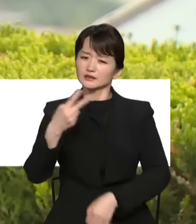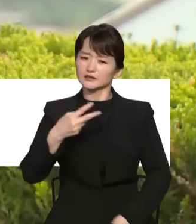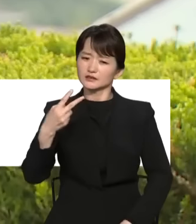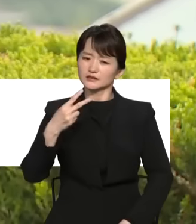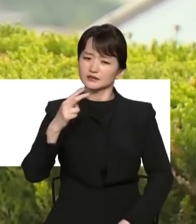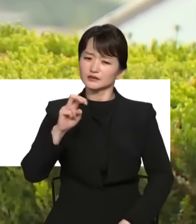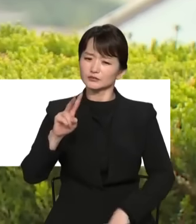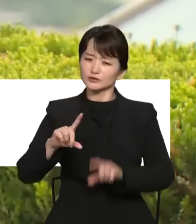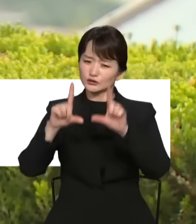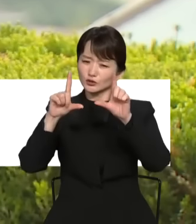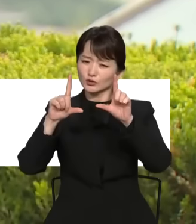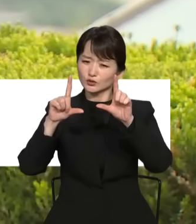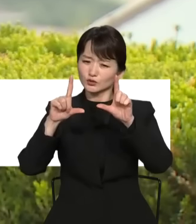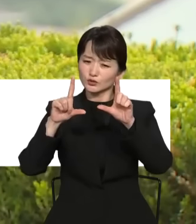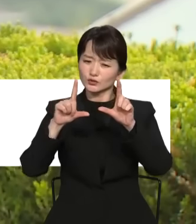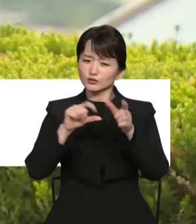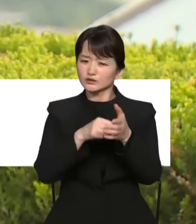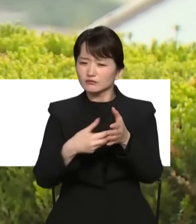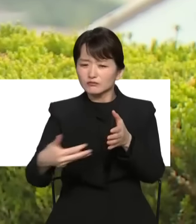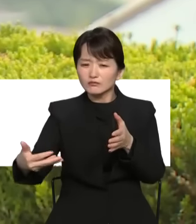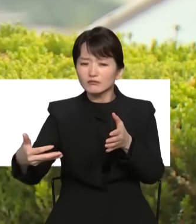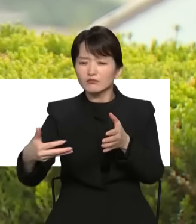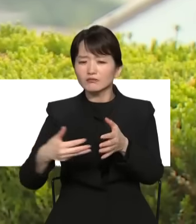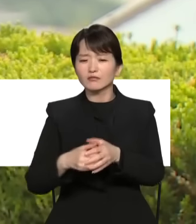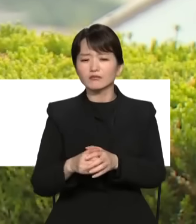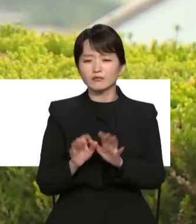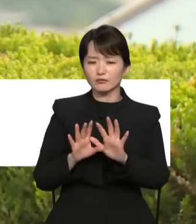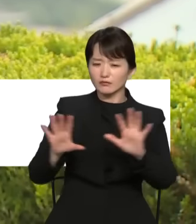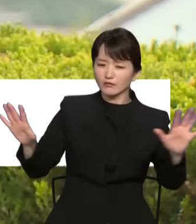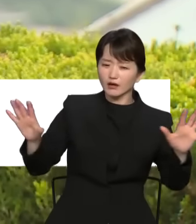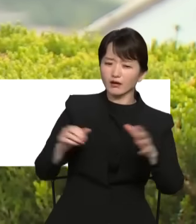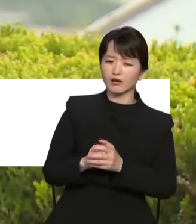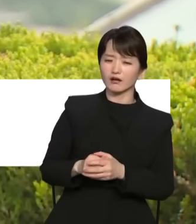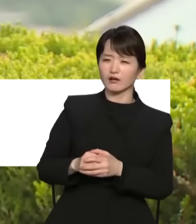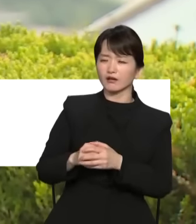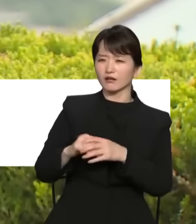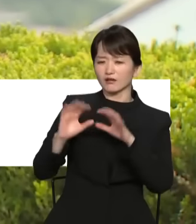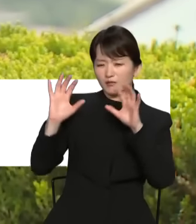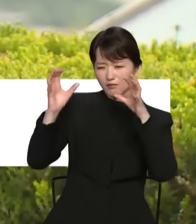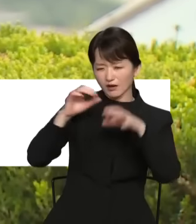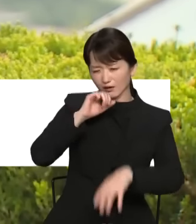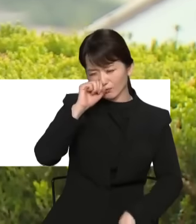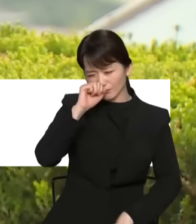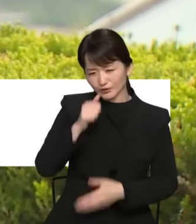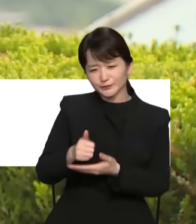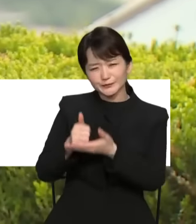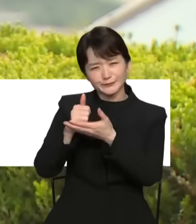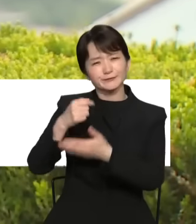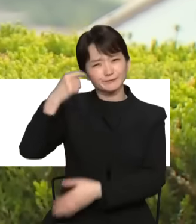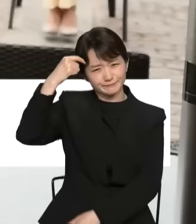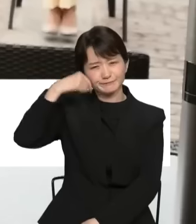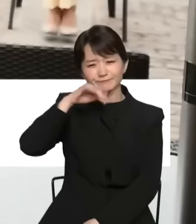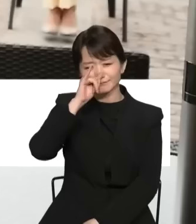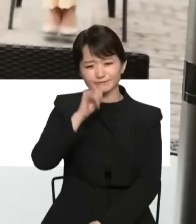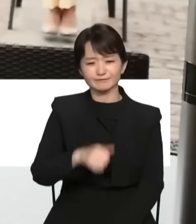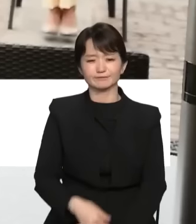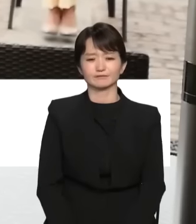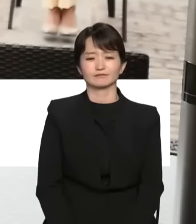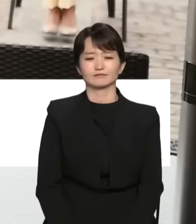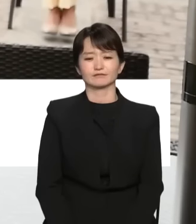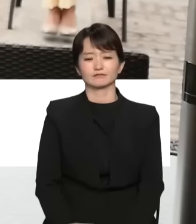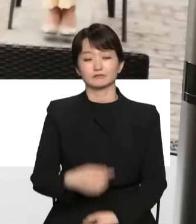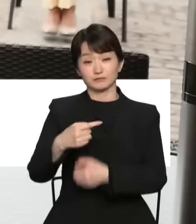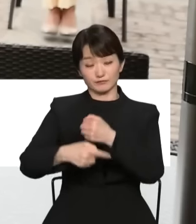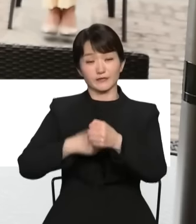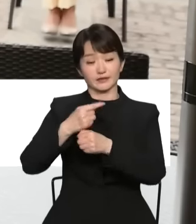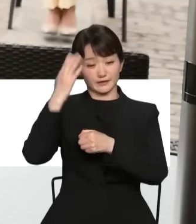I feel very joyful. I feel a lot of respect from the people still after, let's say, 20, 22 years. When I